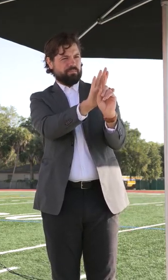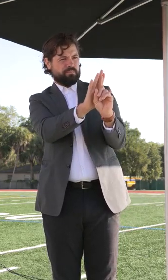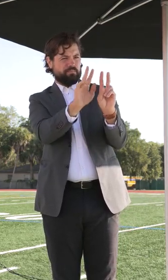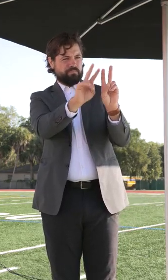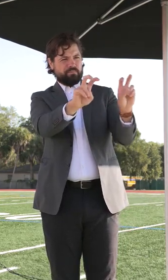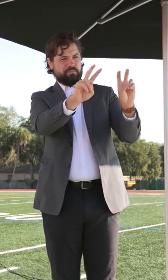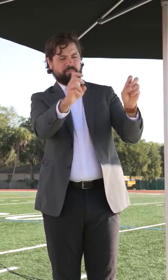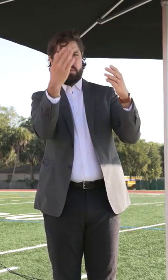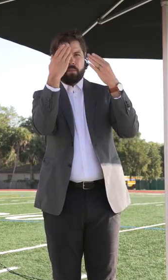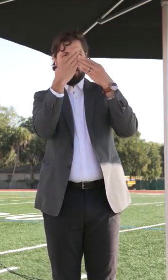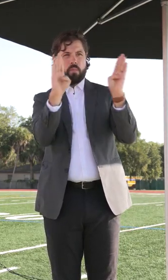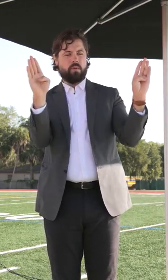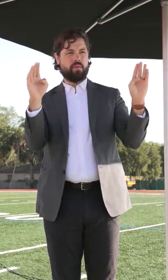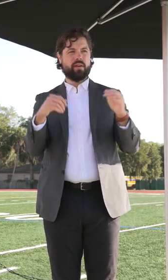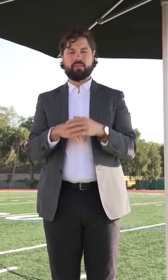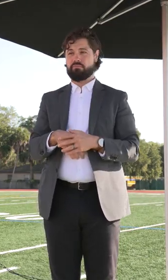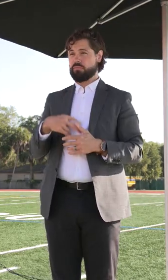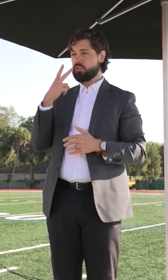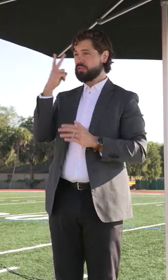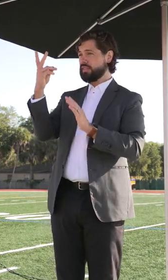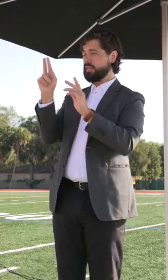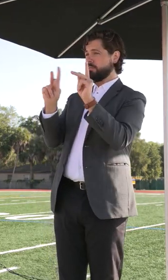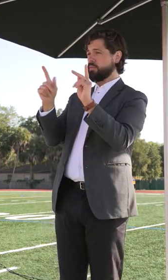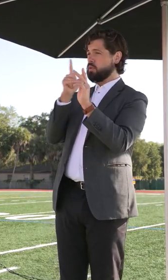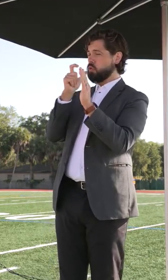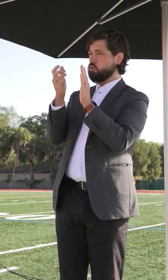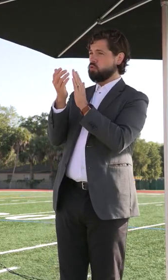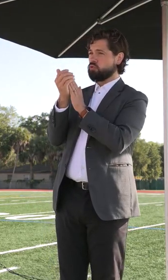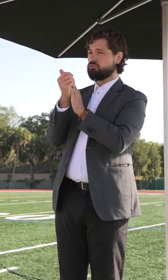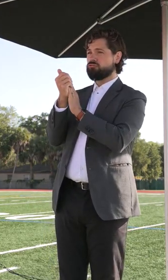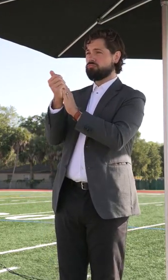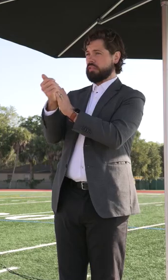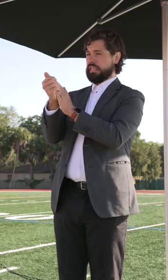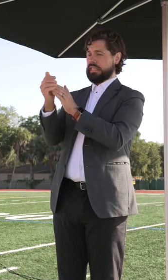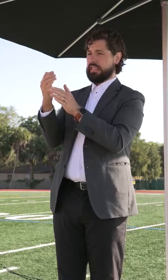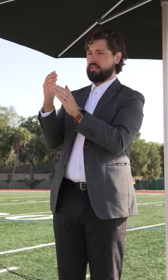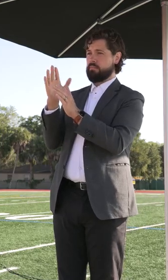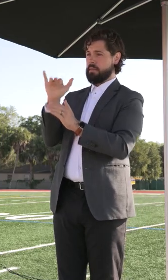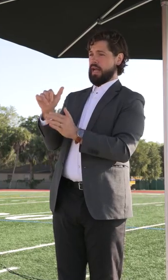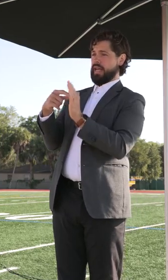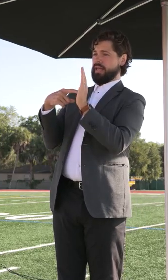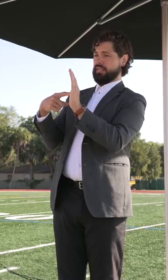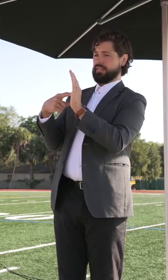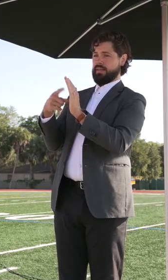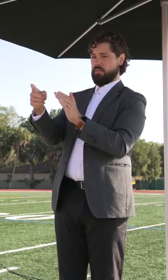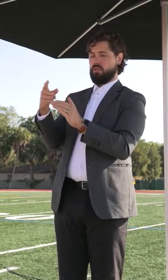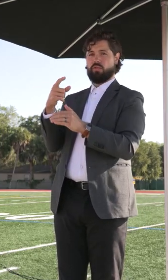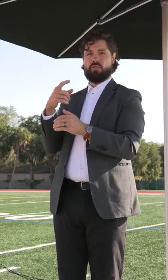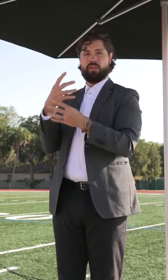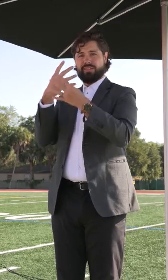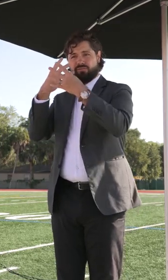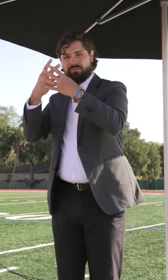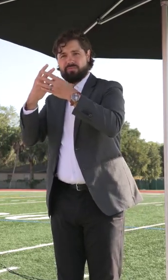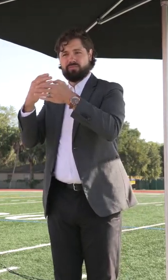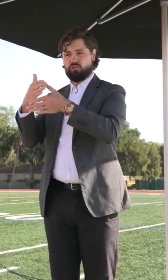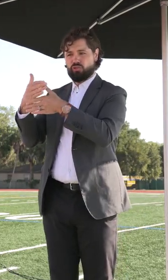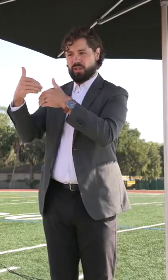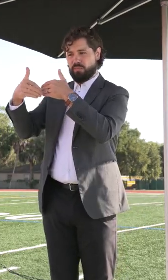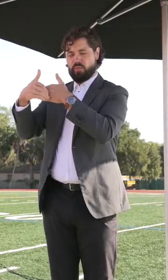the example of those who chose to share their last crust of bread. For to whom much is given, much is expected.